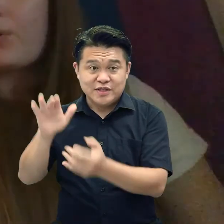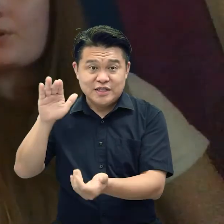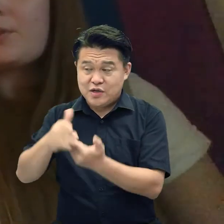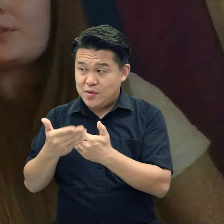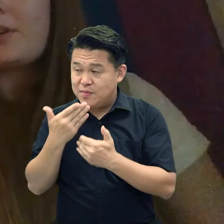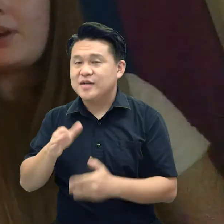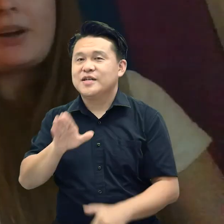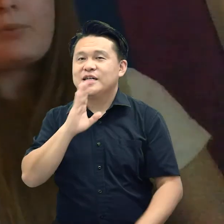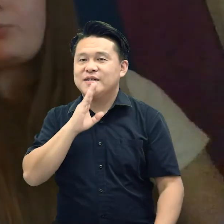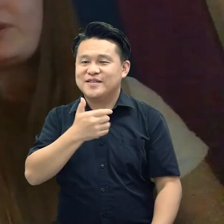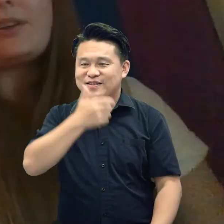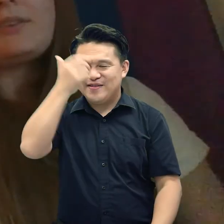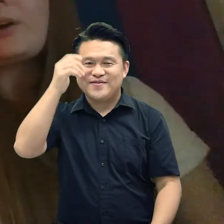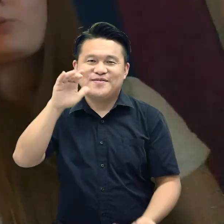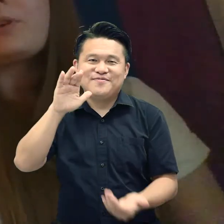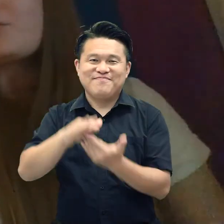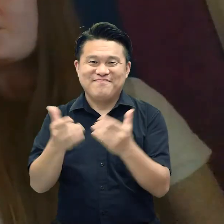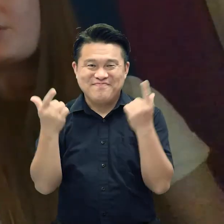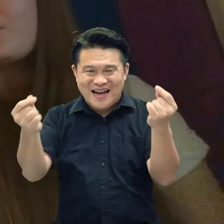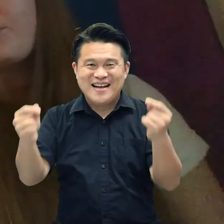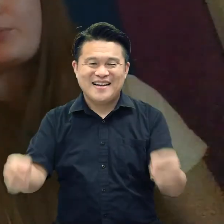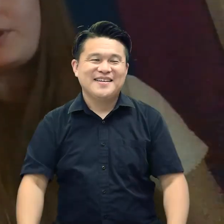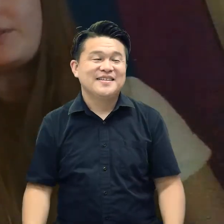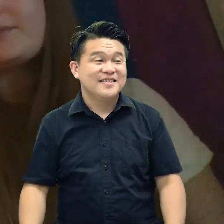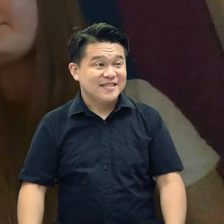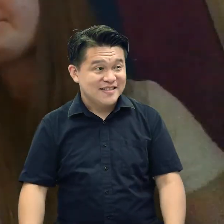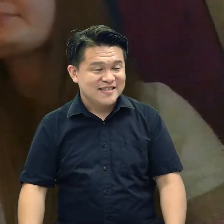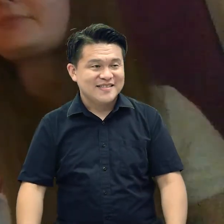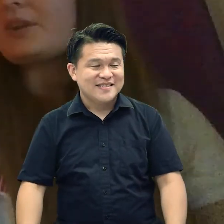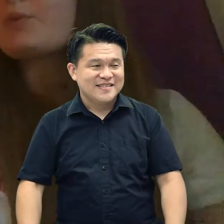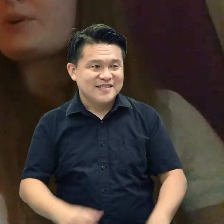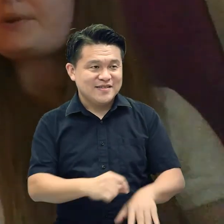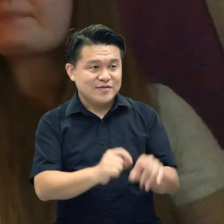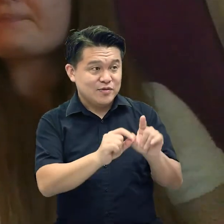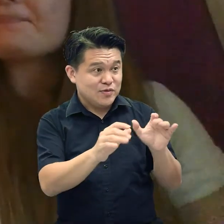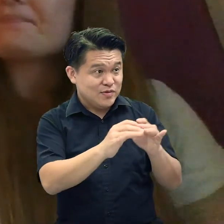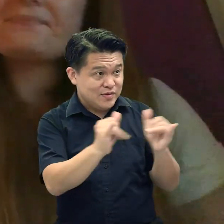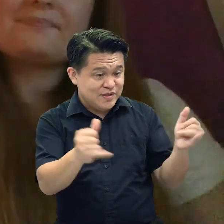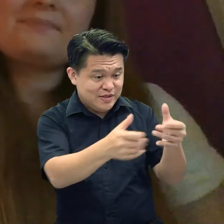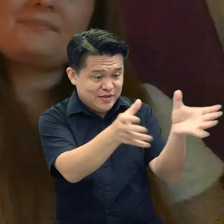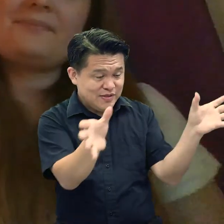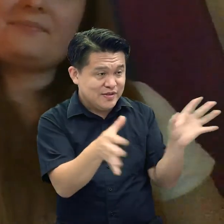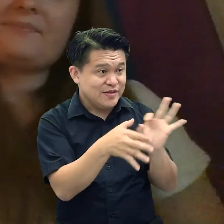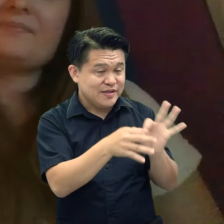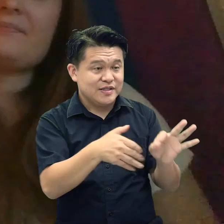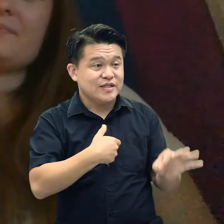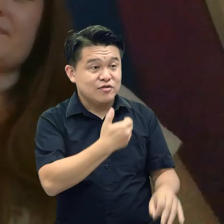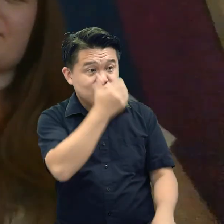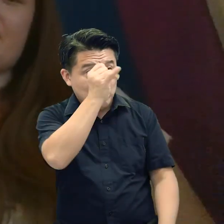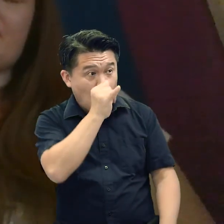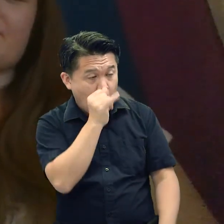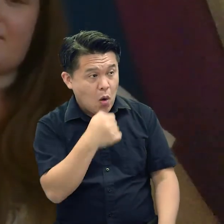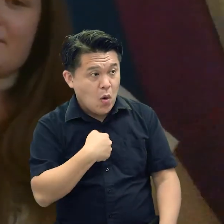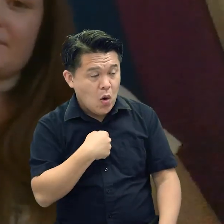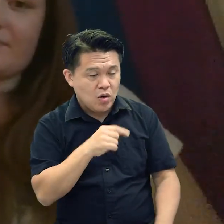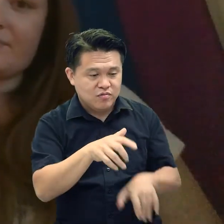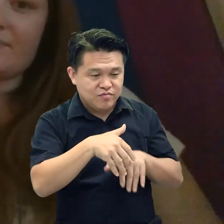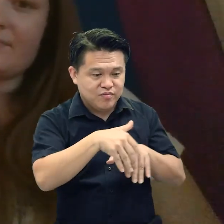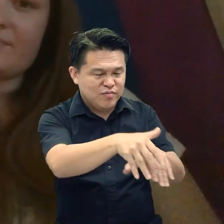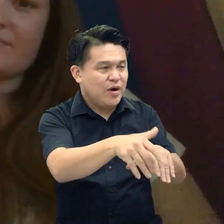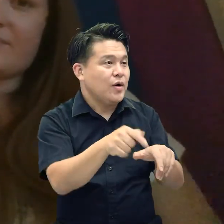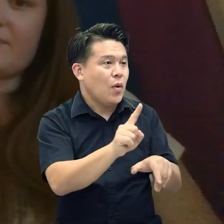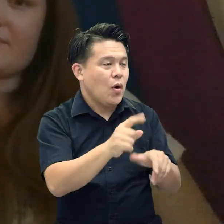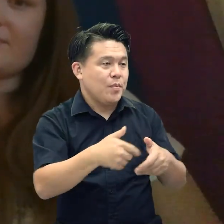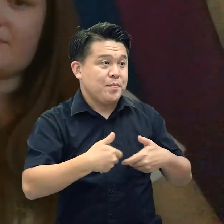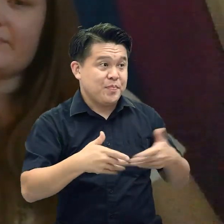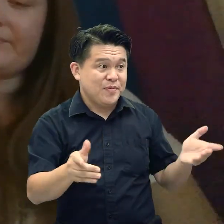like my words, that would be a dream come true for me. In every way. Well, my dream is just